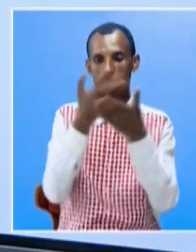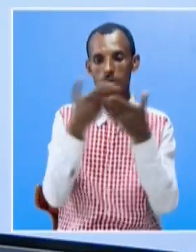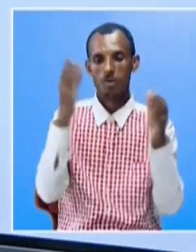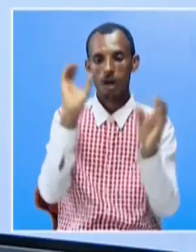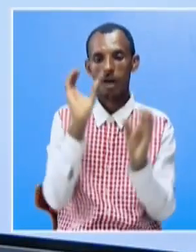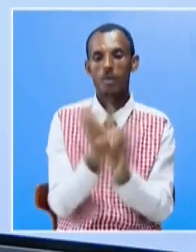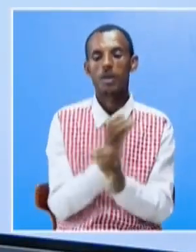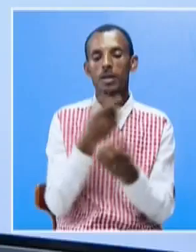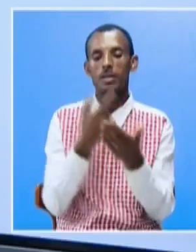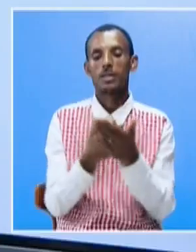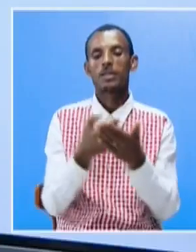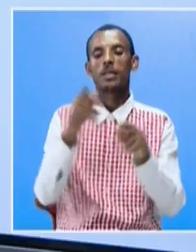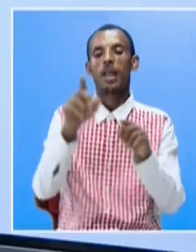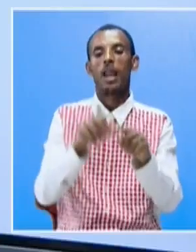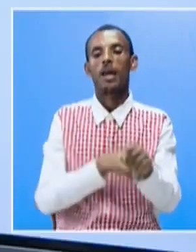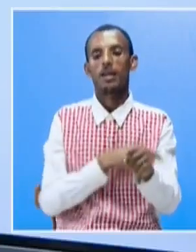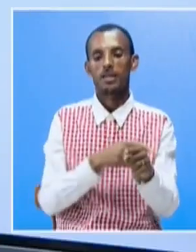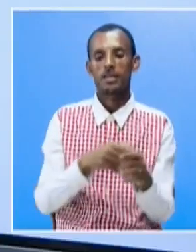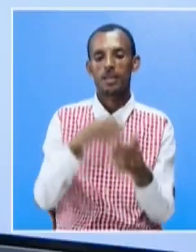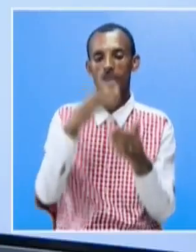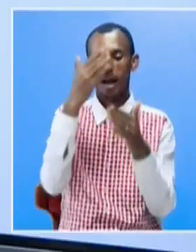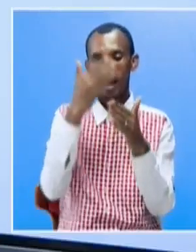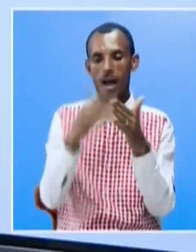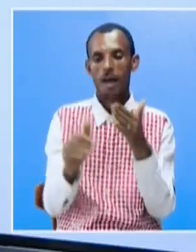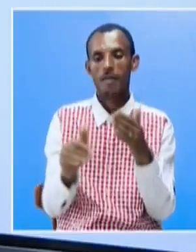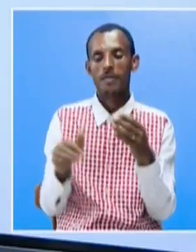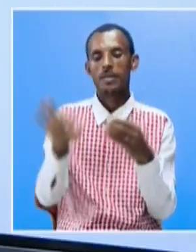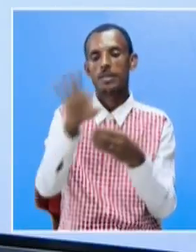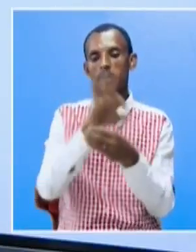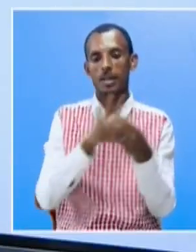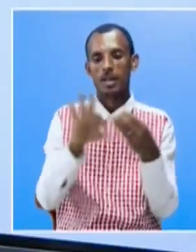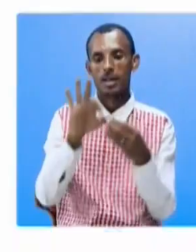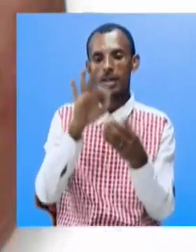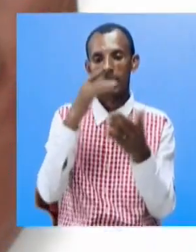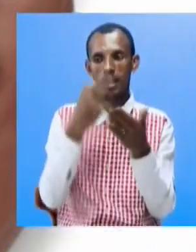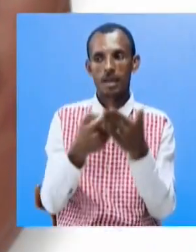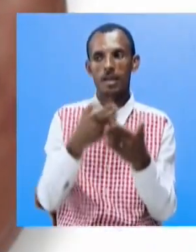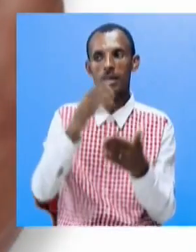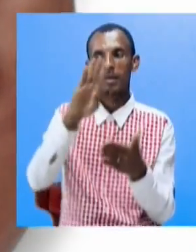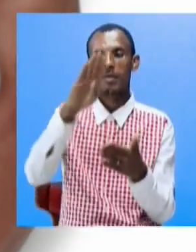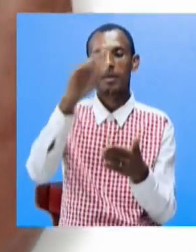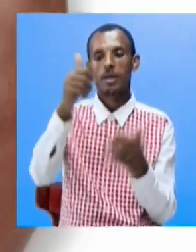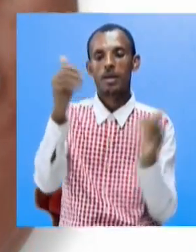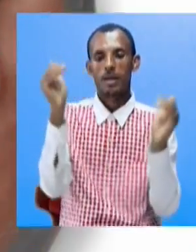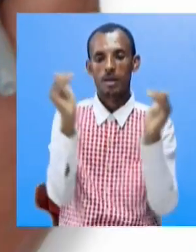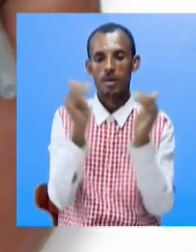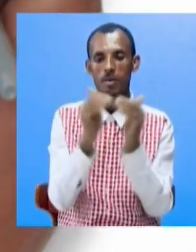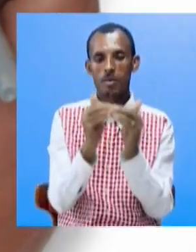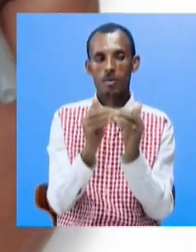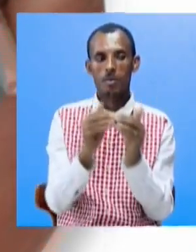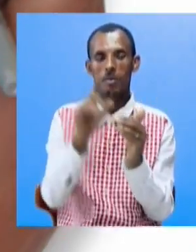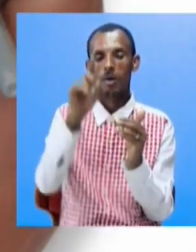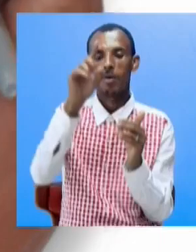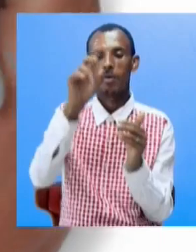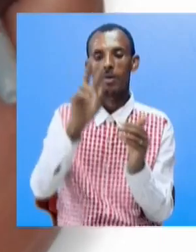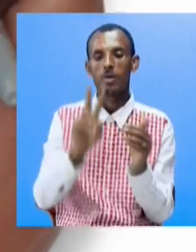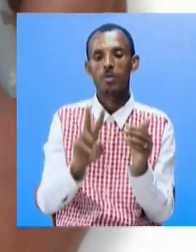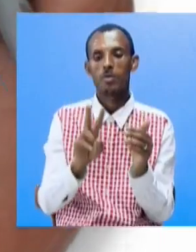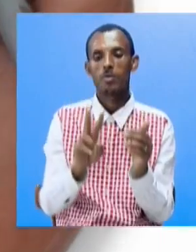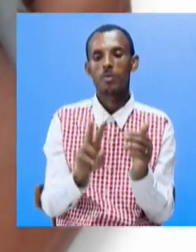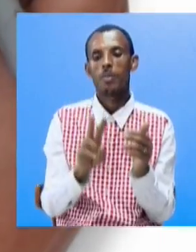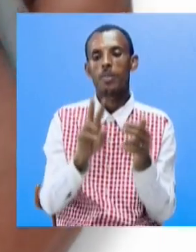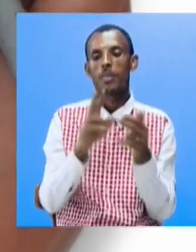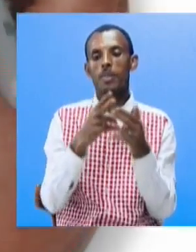this length or half circumference. So here BA is equal to this half of